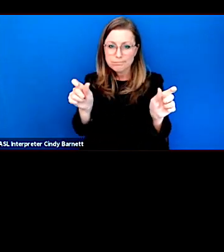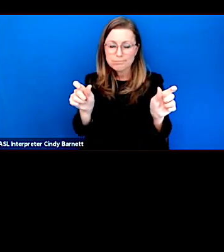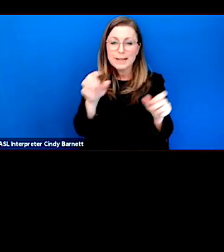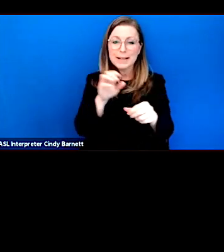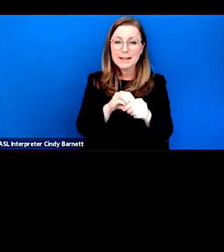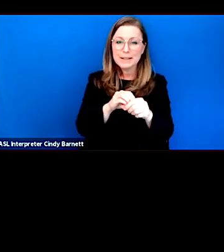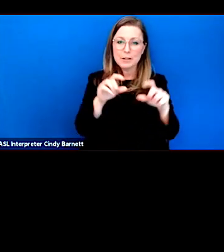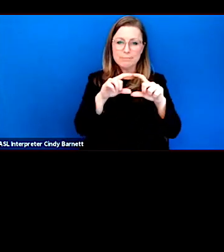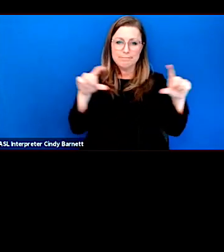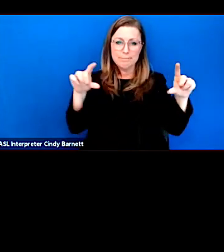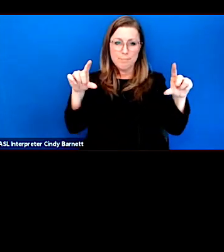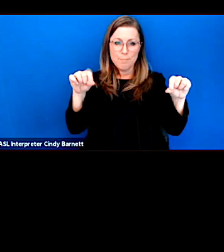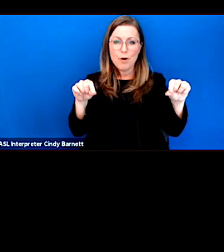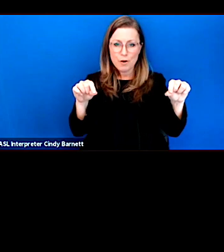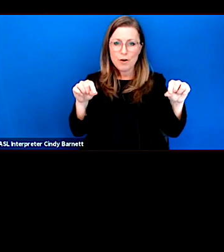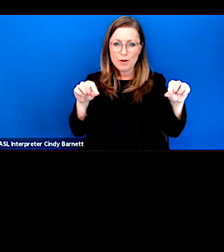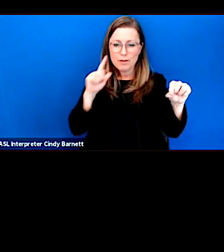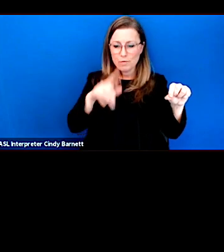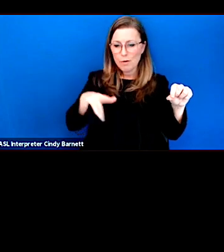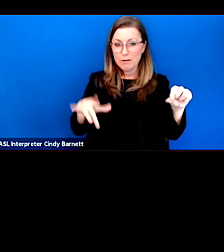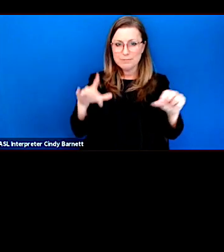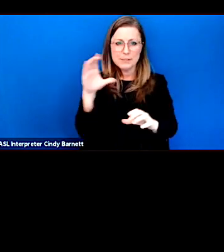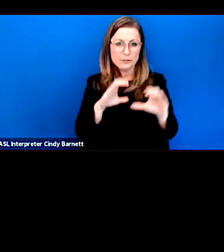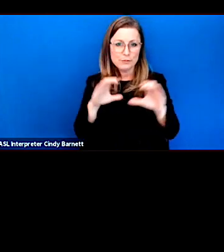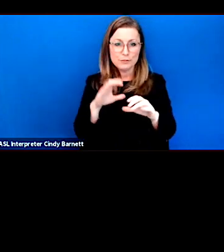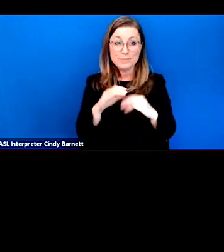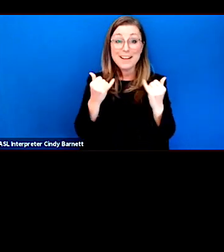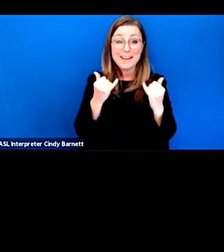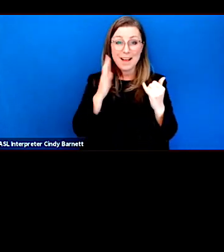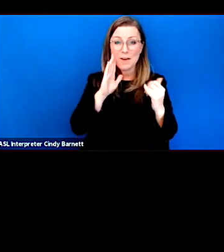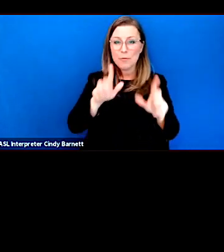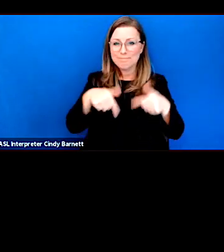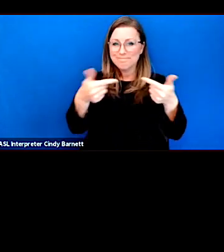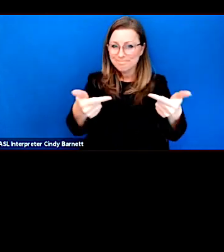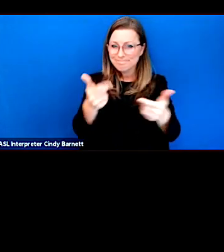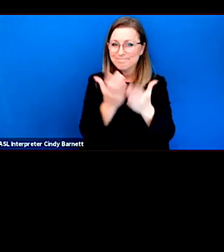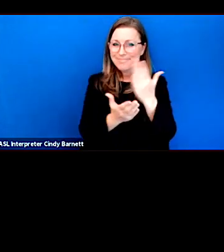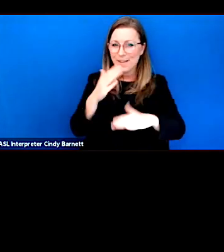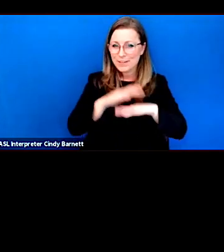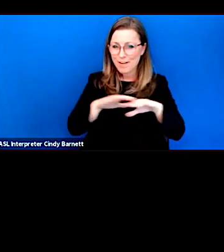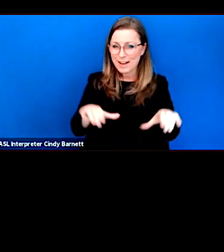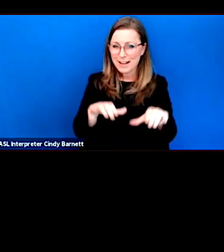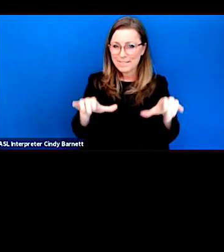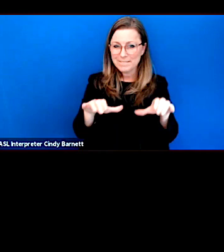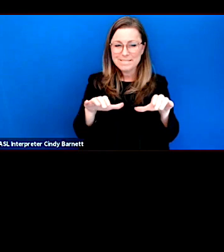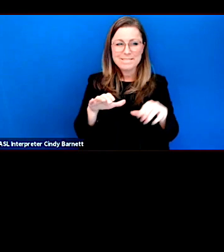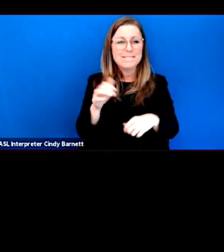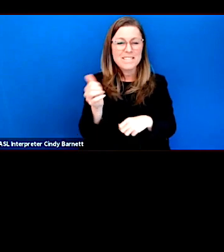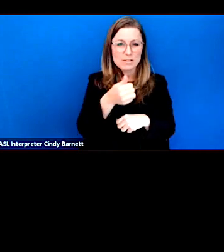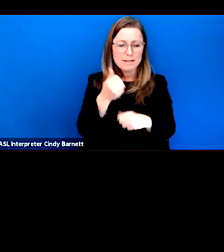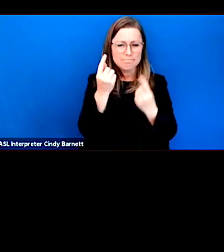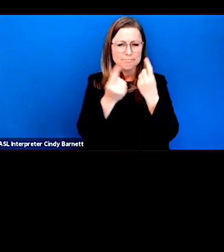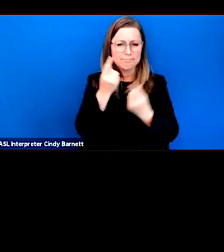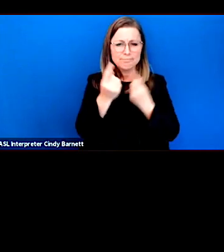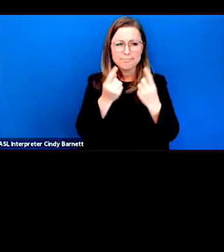Now we will do a short activity to think about search terms. We will